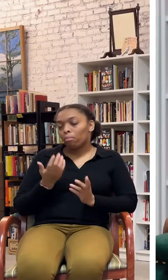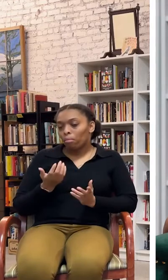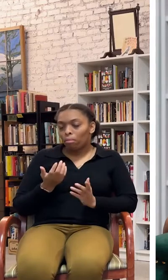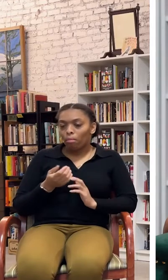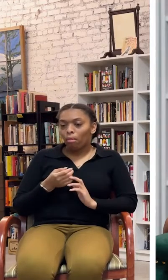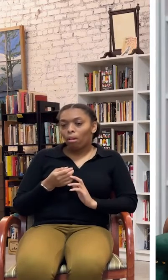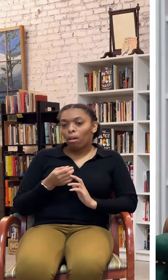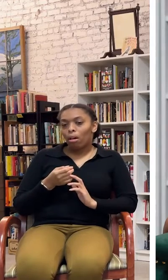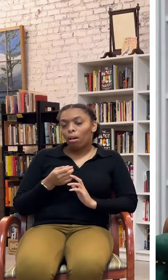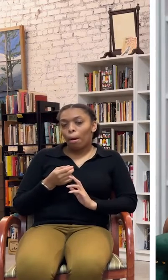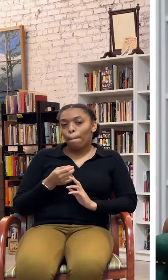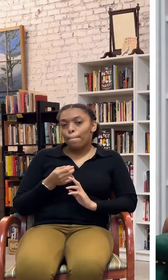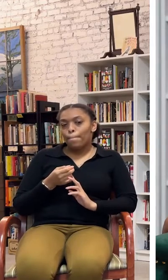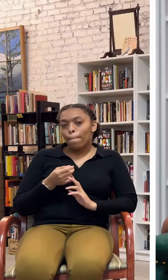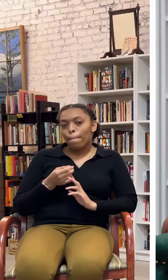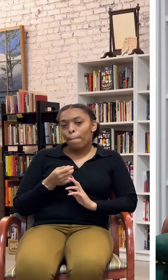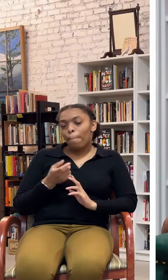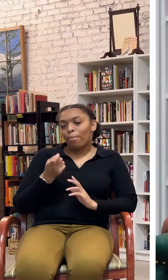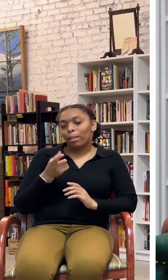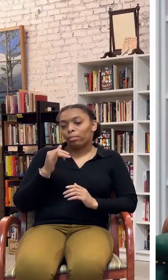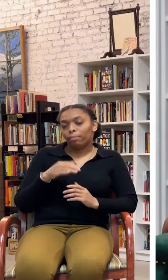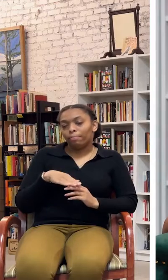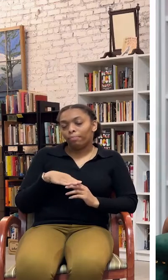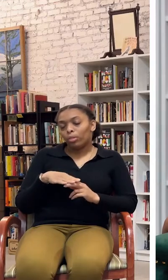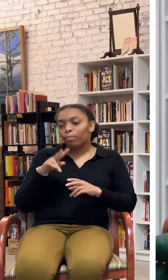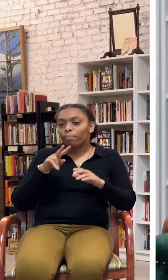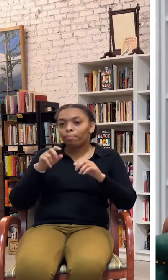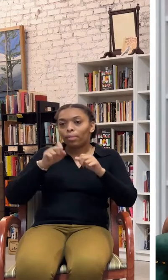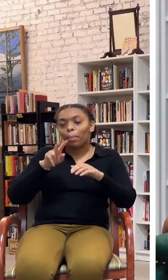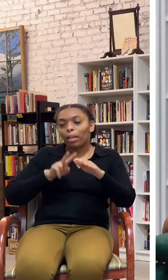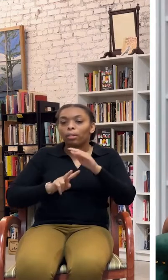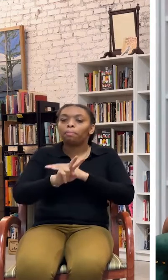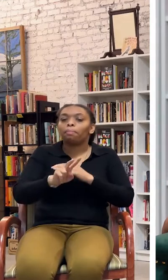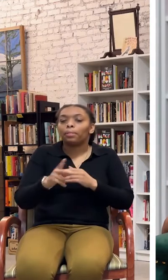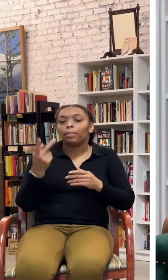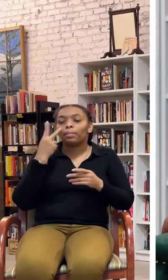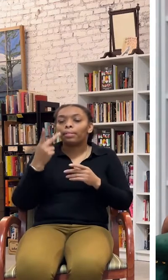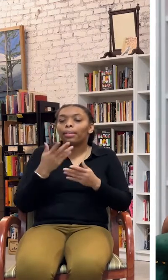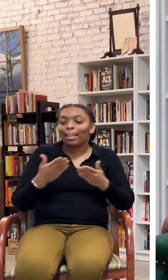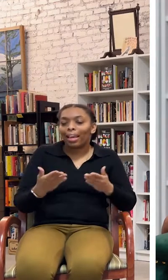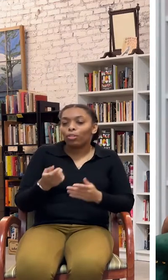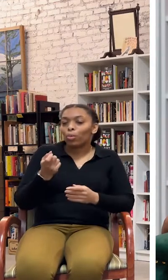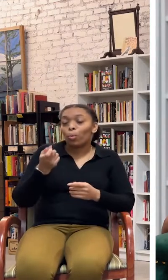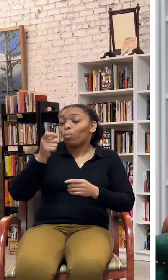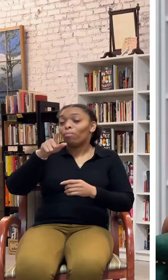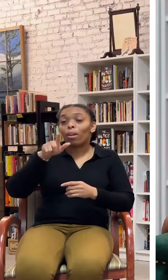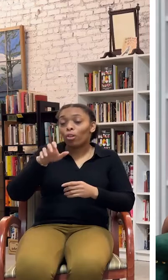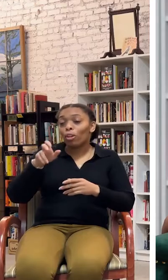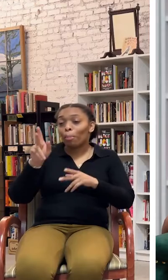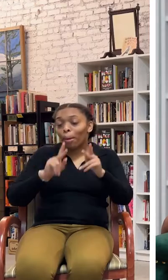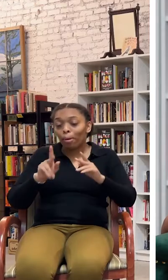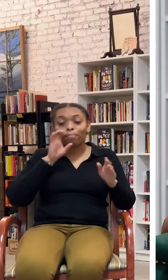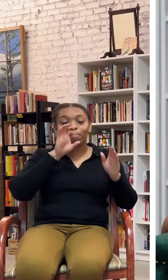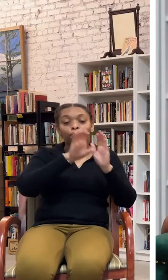Yes. Whereas those are like the windows into the thing. That you're right. 100 people getting their picture taken can